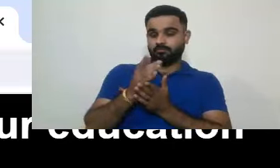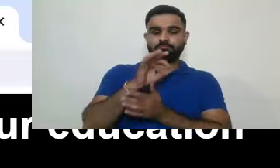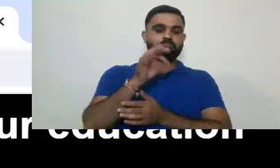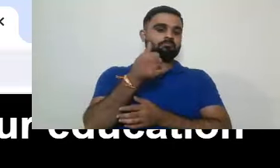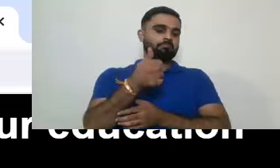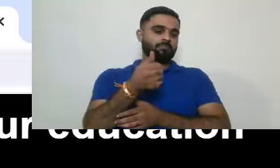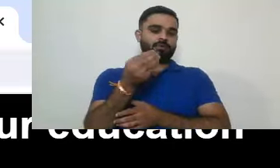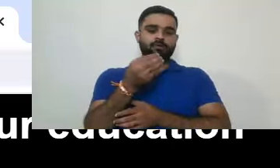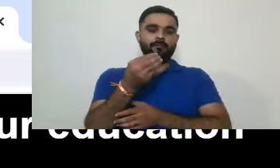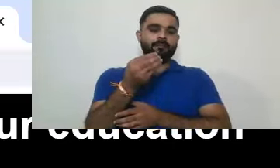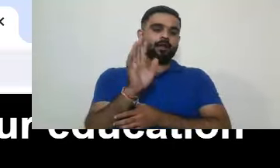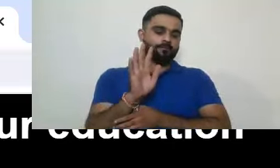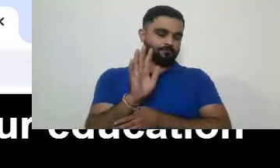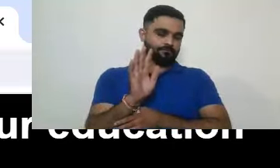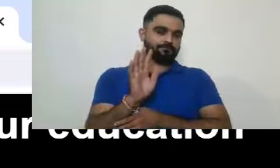And sometimes.